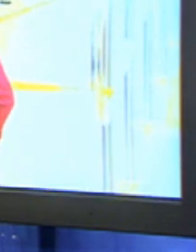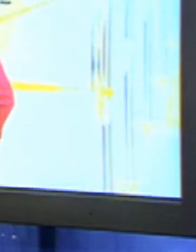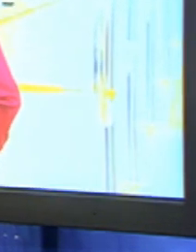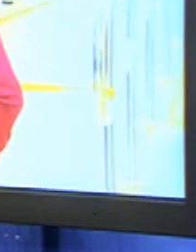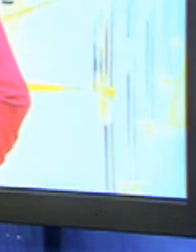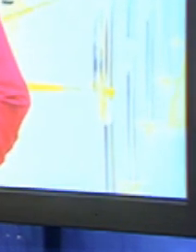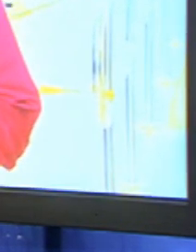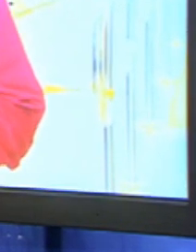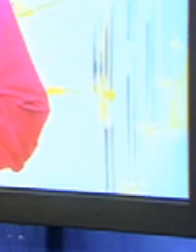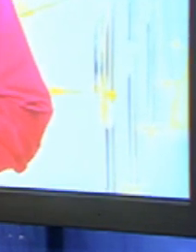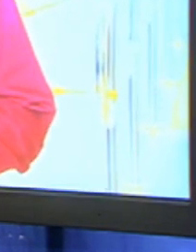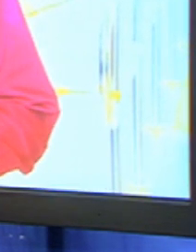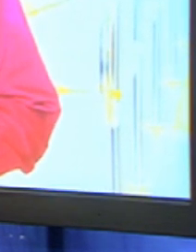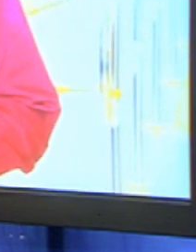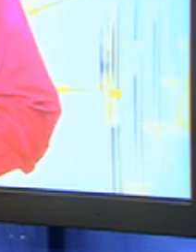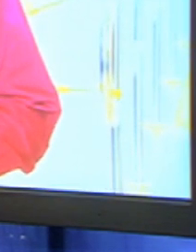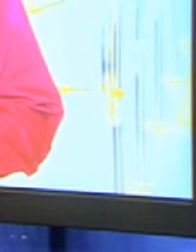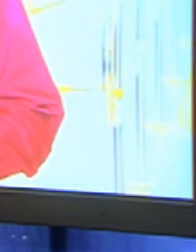What happened?